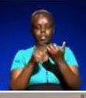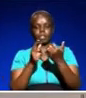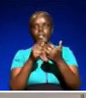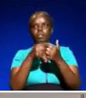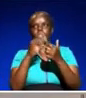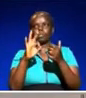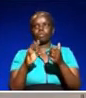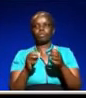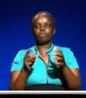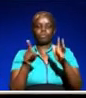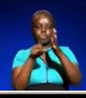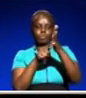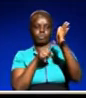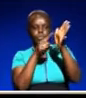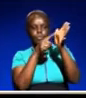set.